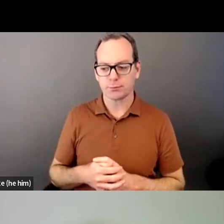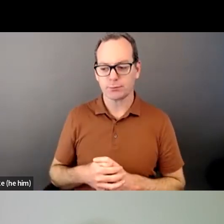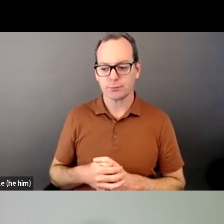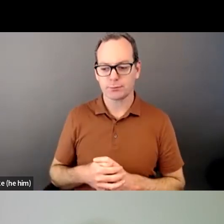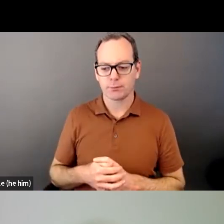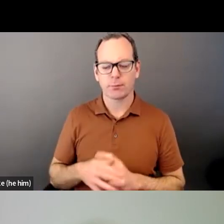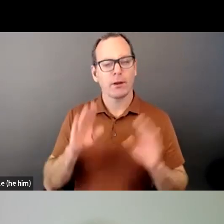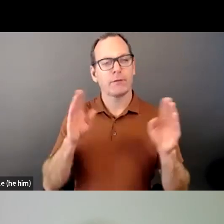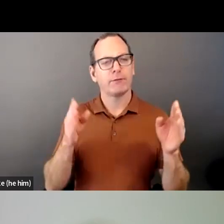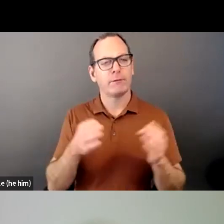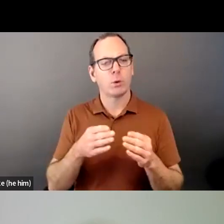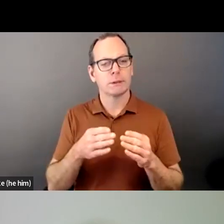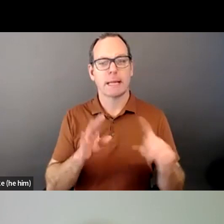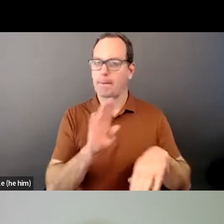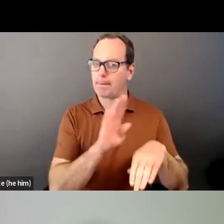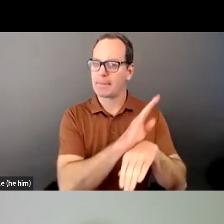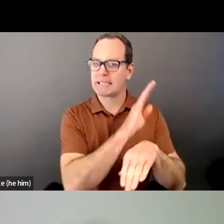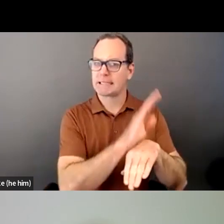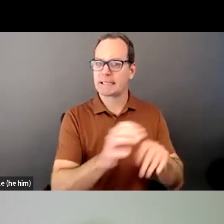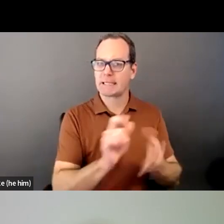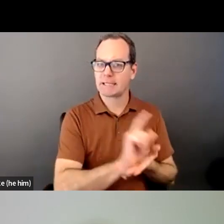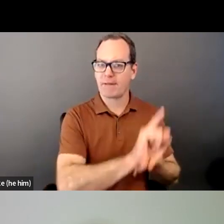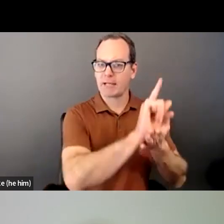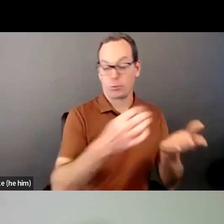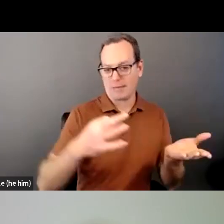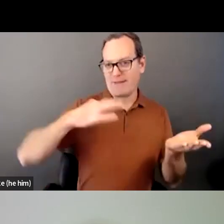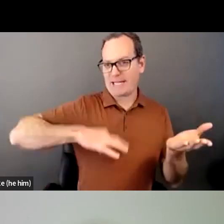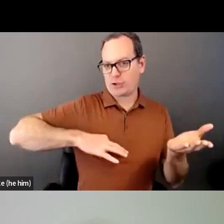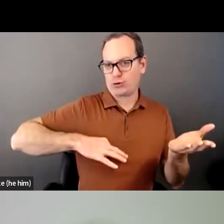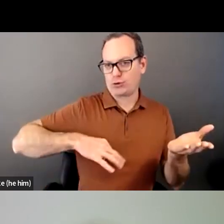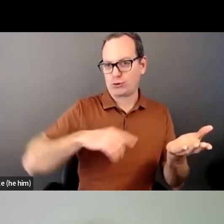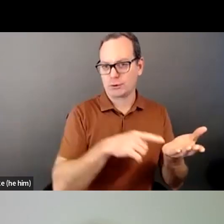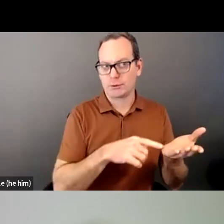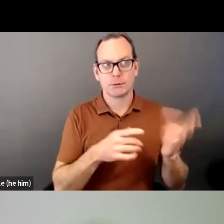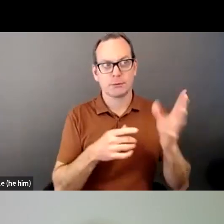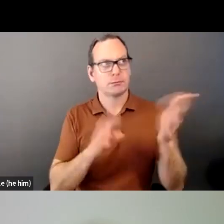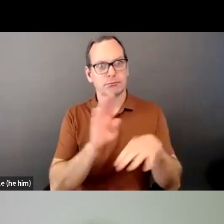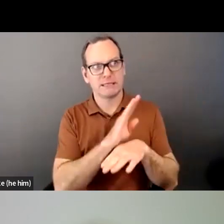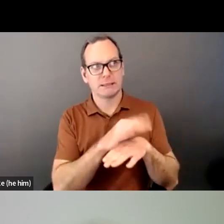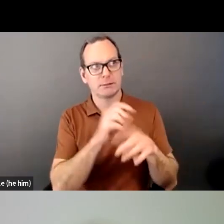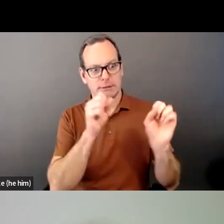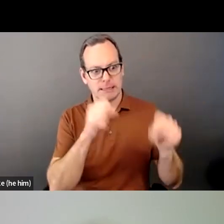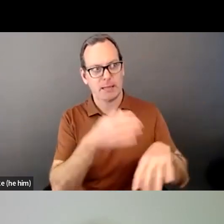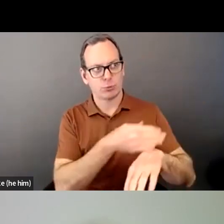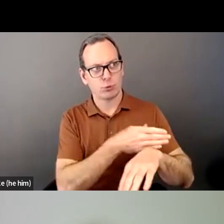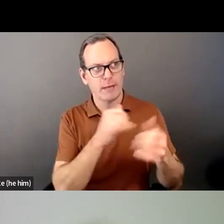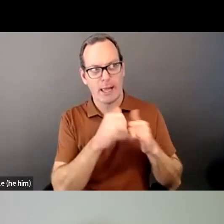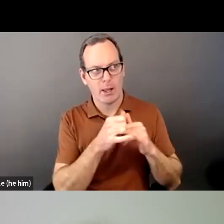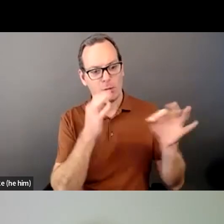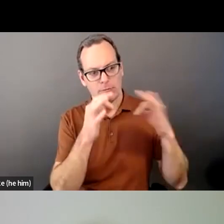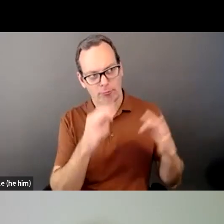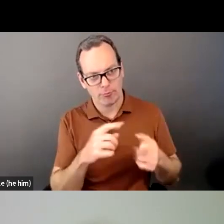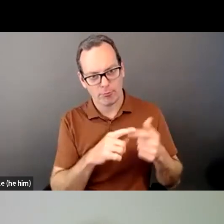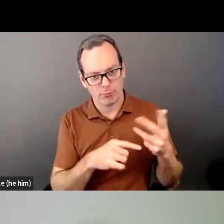only accommodation. I think it's very important to be very vocal about your needs and how you